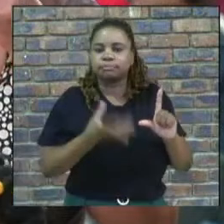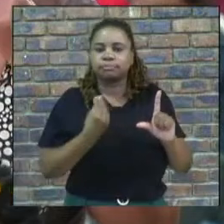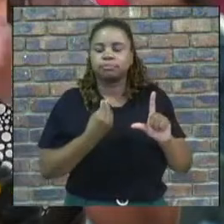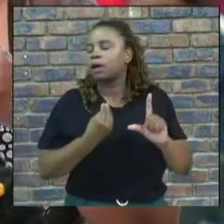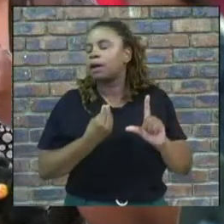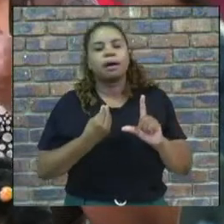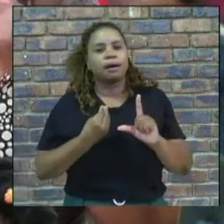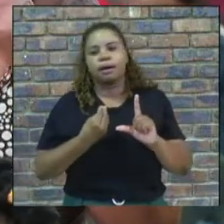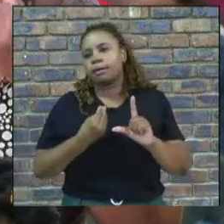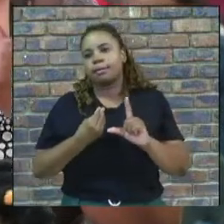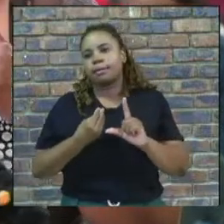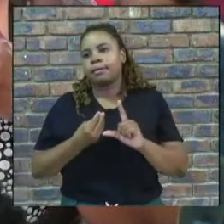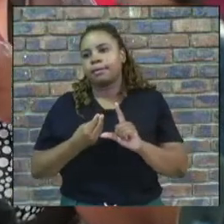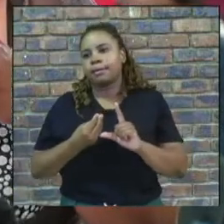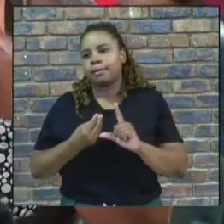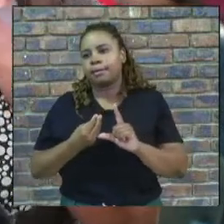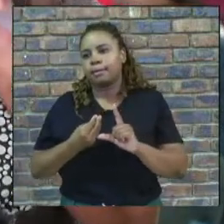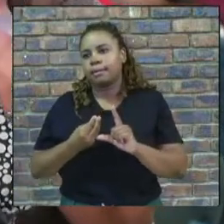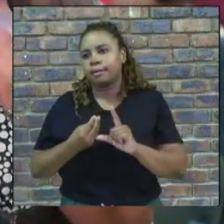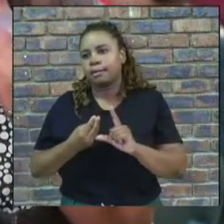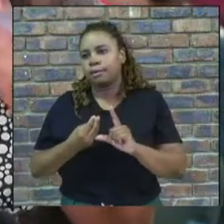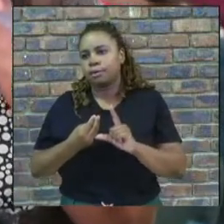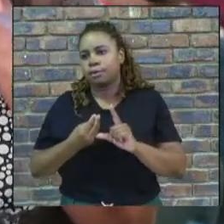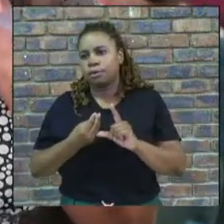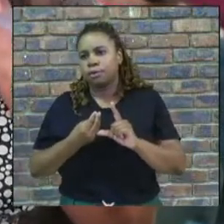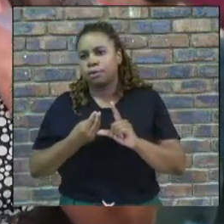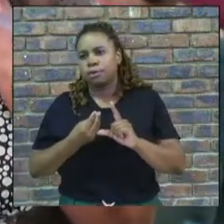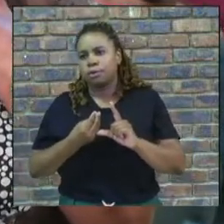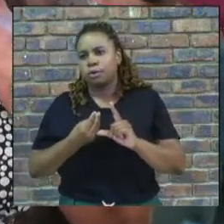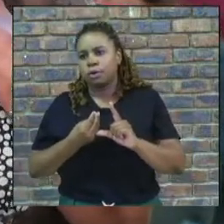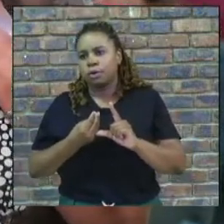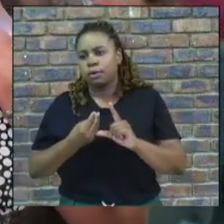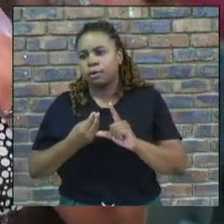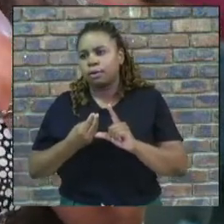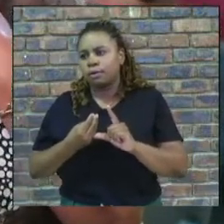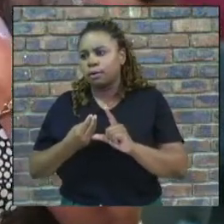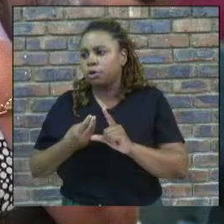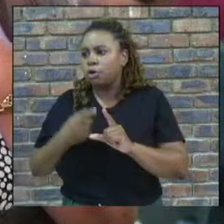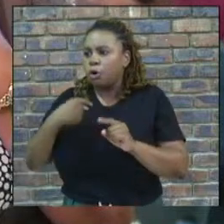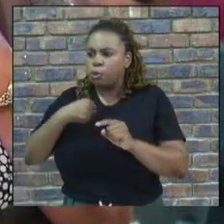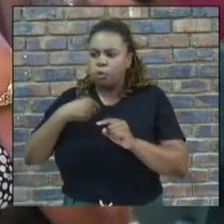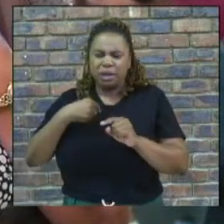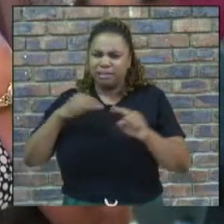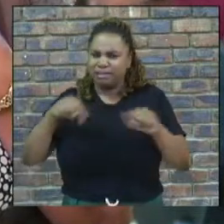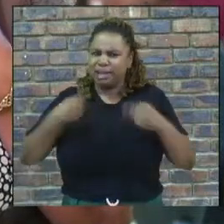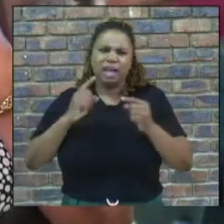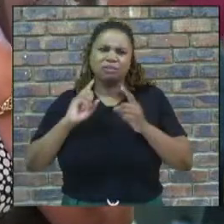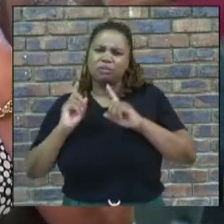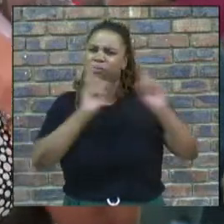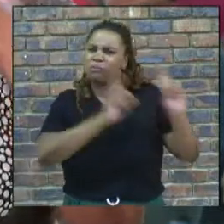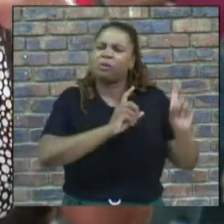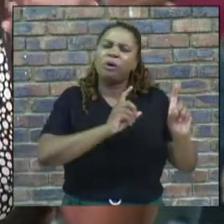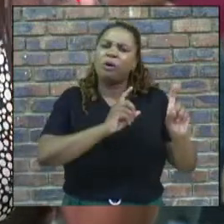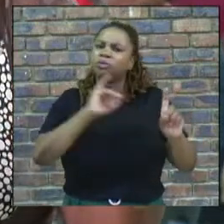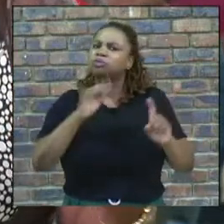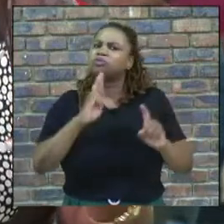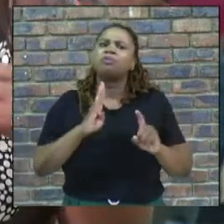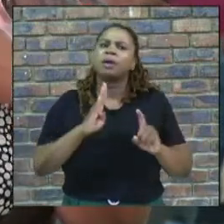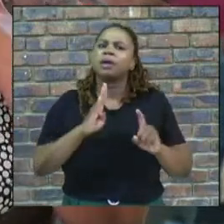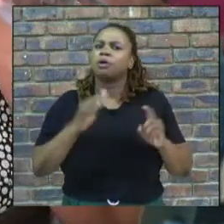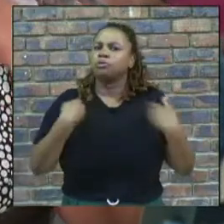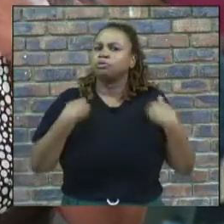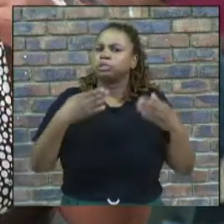bavula amazamazama eJohannesburg thina sikwazi ukuya eJohannesburg siyokuvula imayini yakazamazama sithole